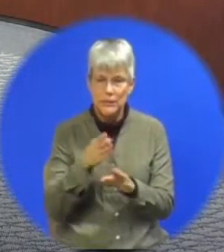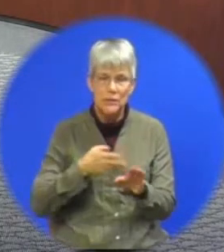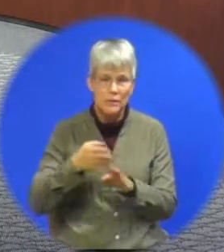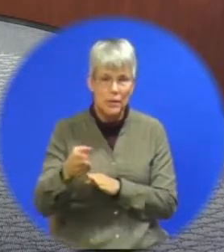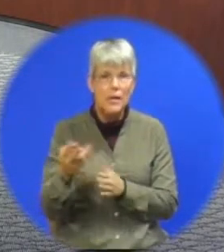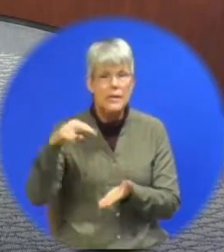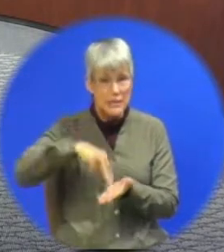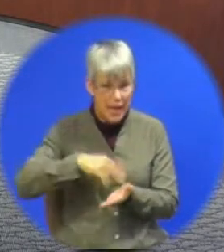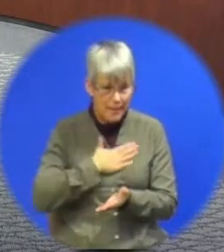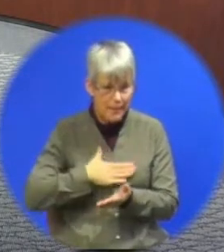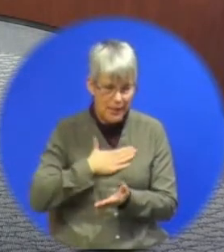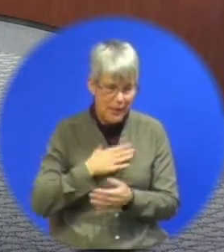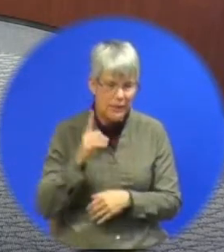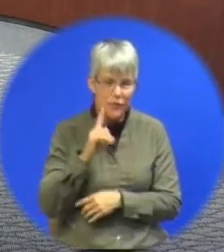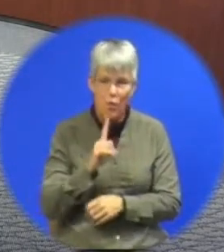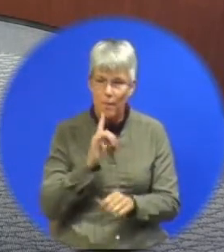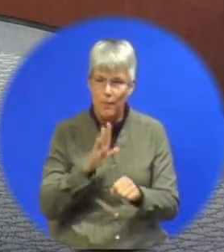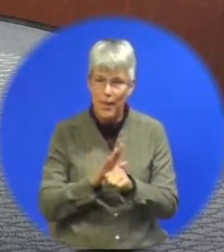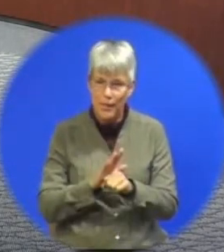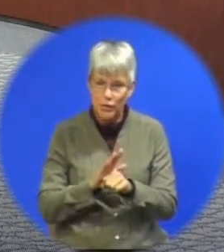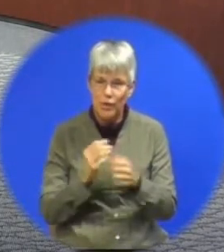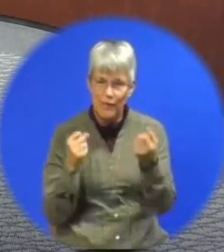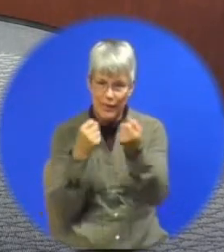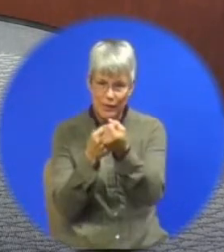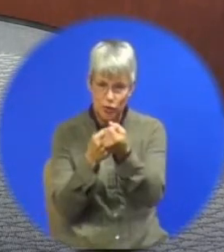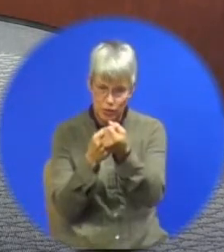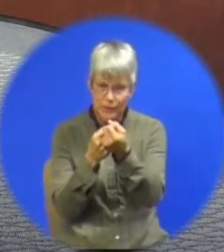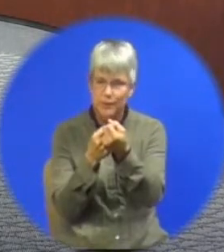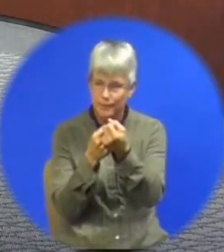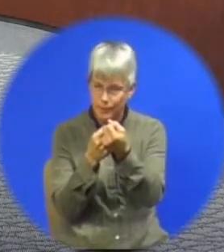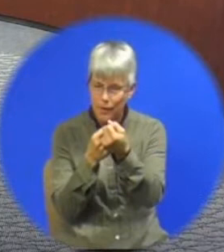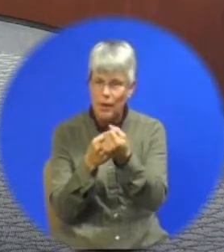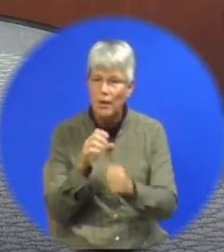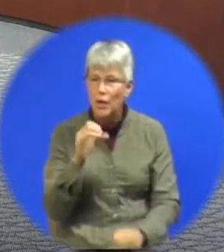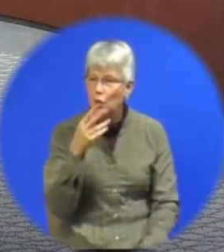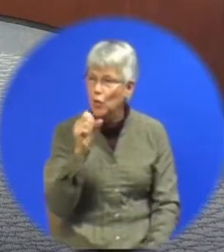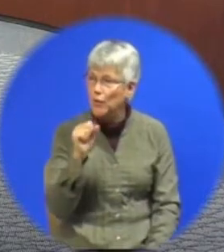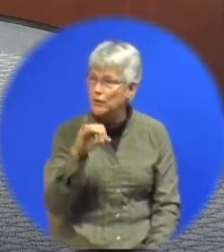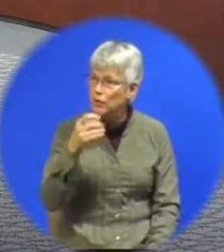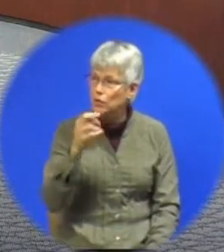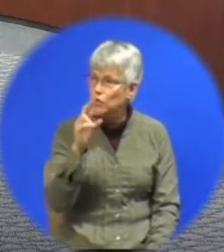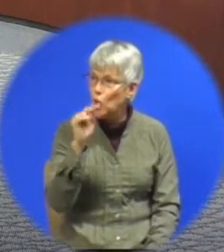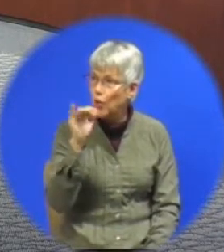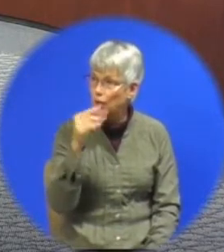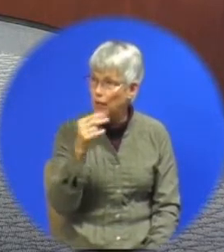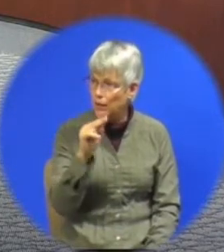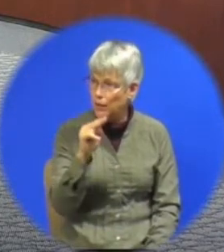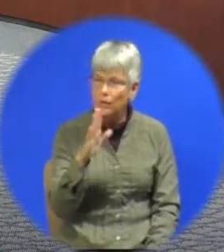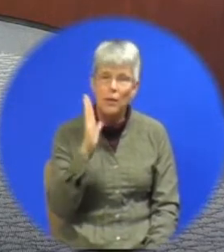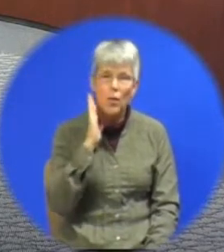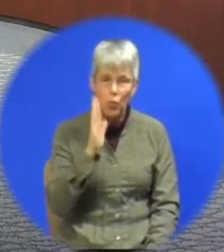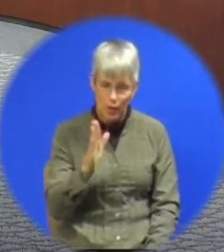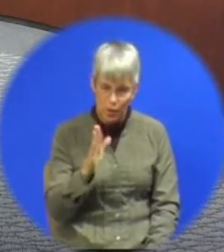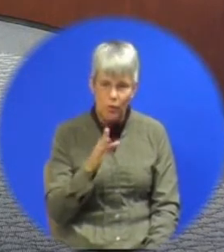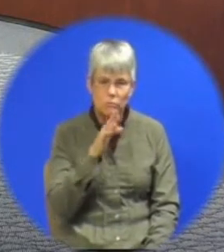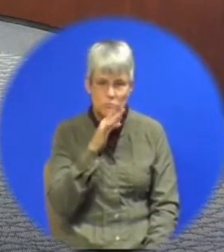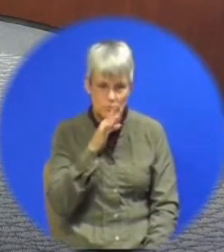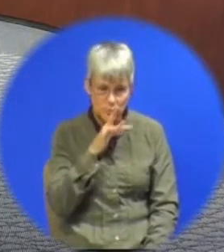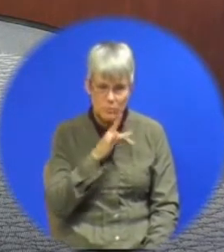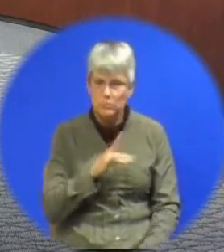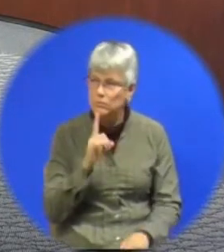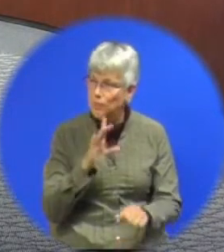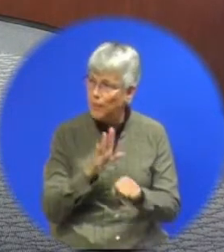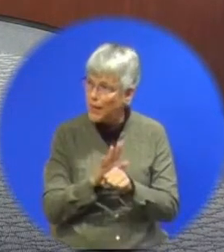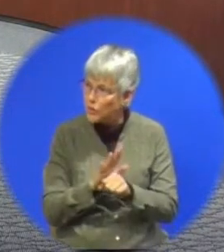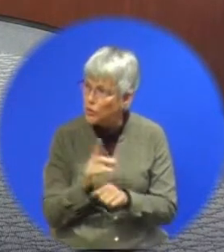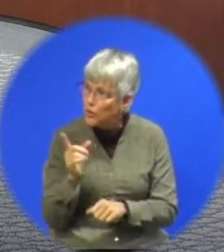for the Pledge of Allegiance. Ask Councilman Chris Jernigan to... Excuse me, Mr. Mayor, Yes. don't we need to wait? There's no